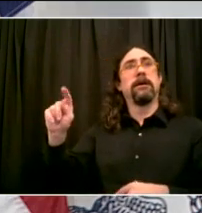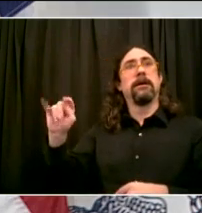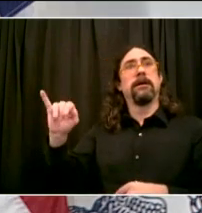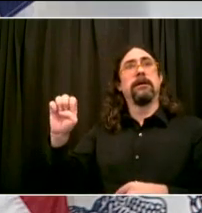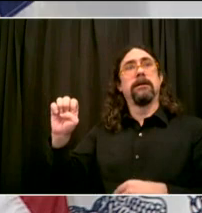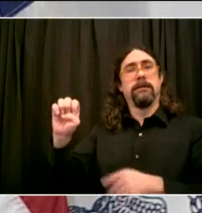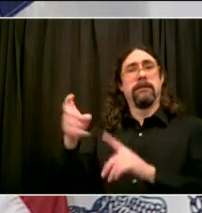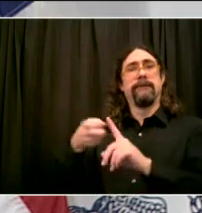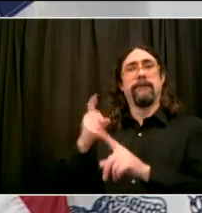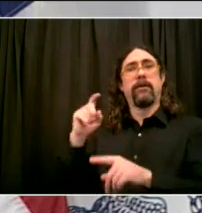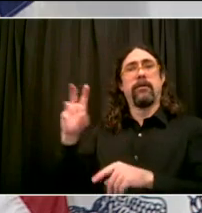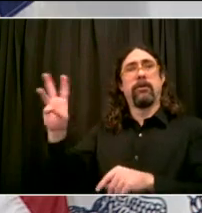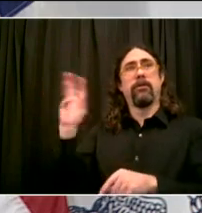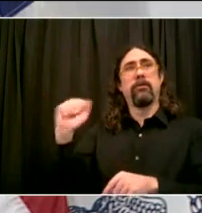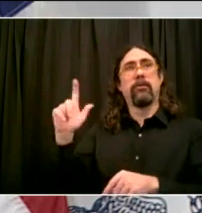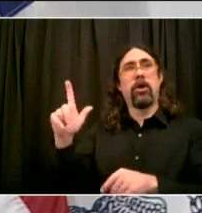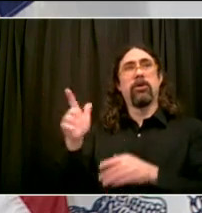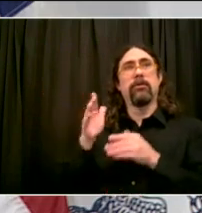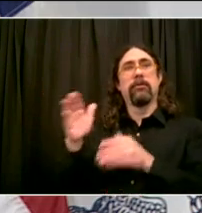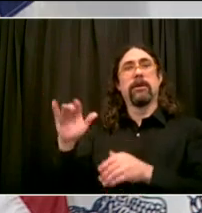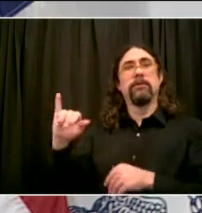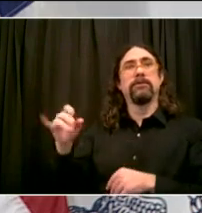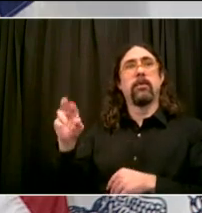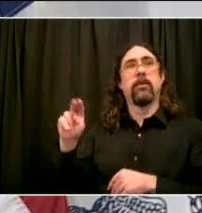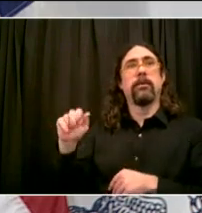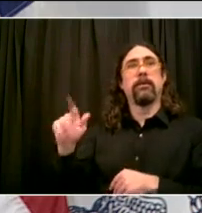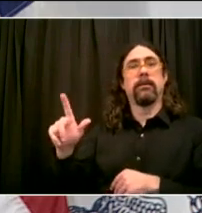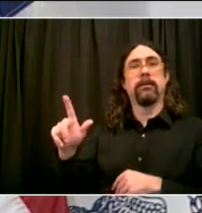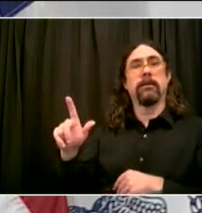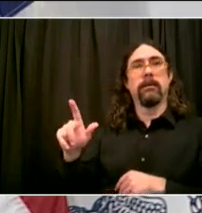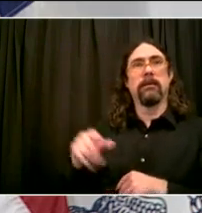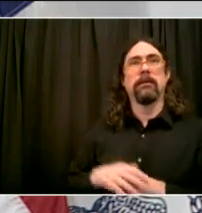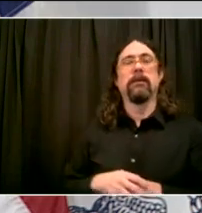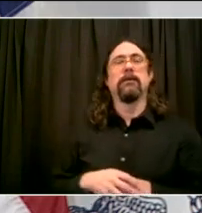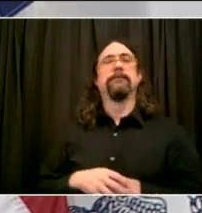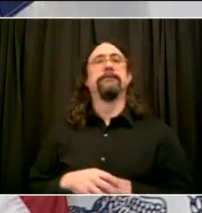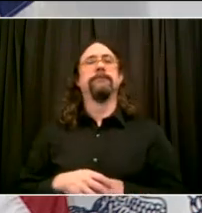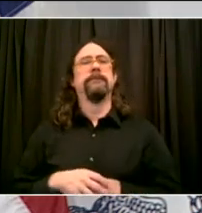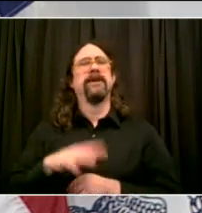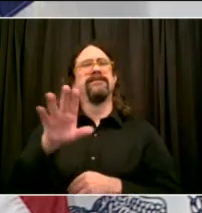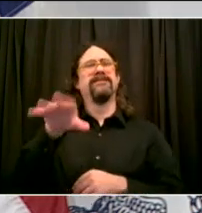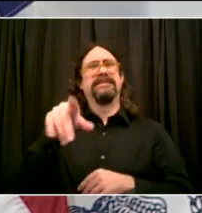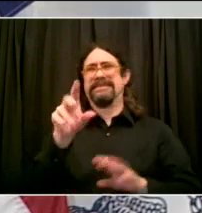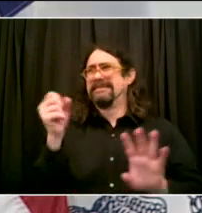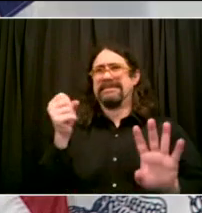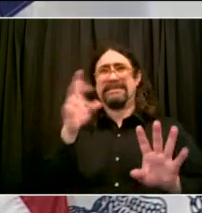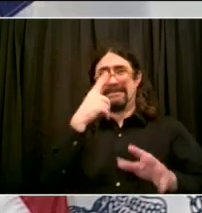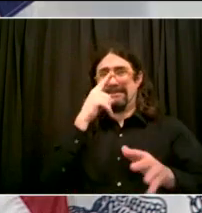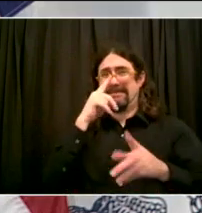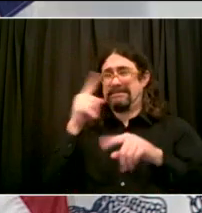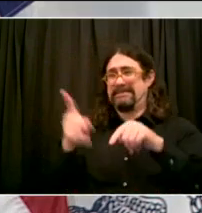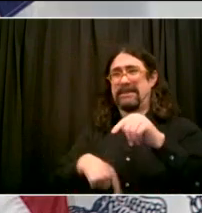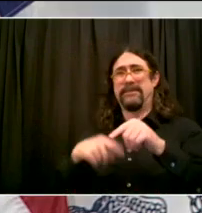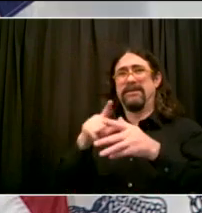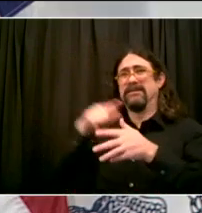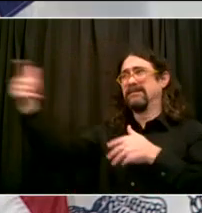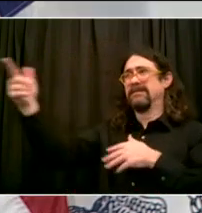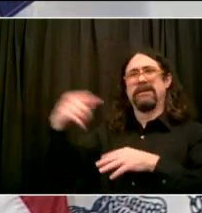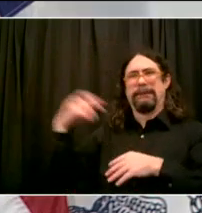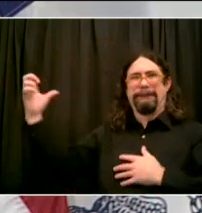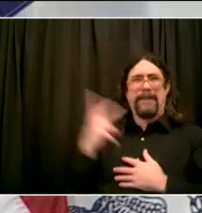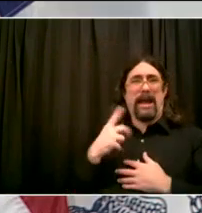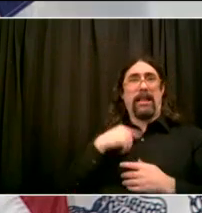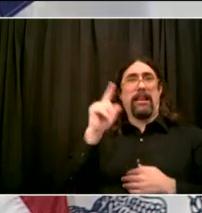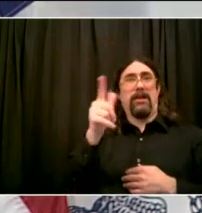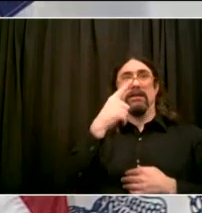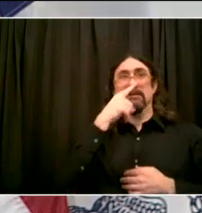You can use your pass for sure. We'll come back to you. Next, we're going to go to Ariama from Kings County Politics.